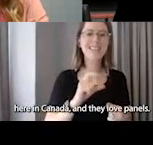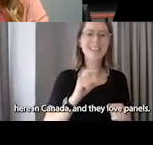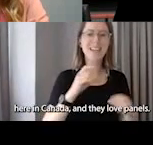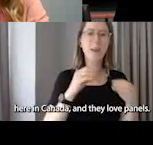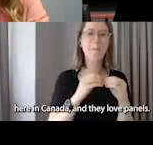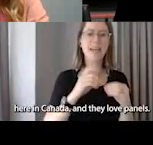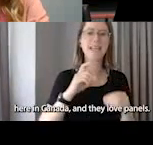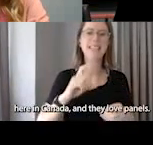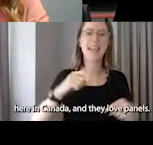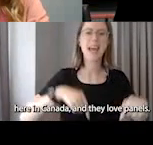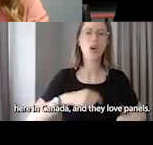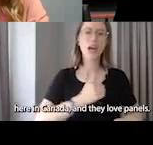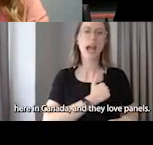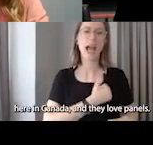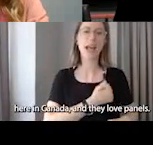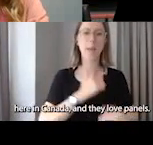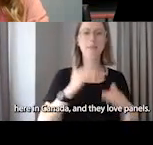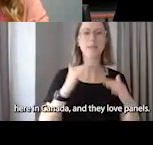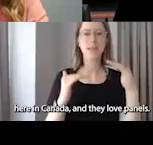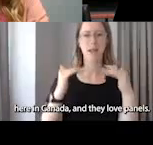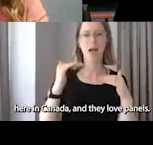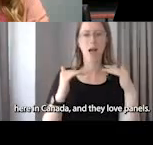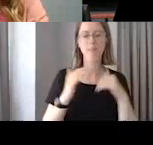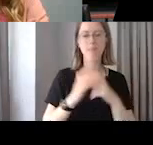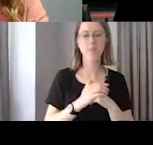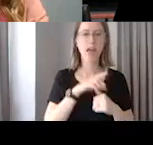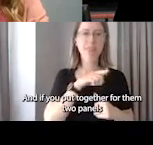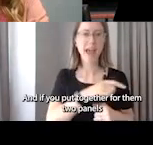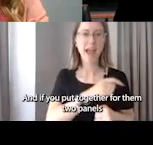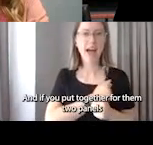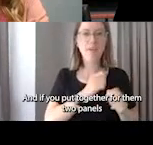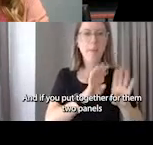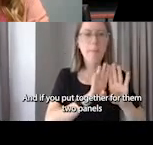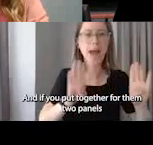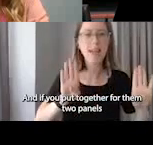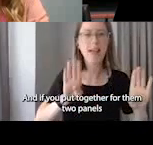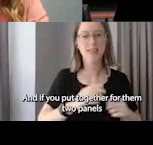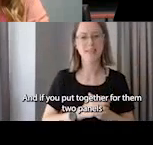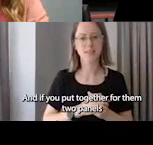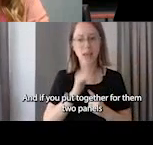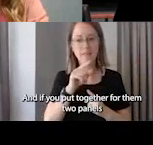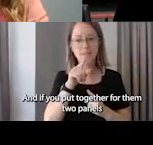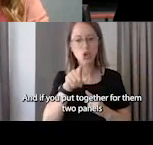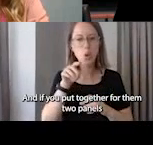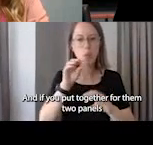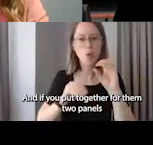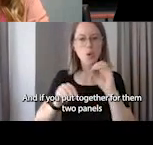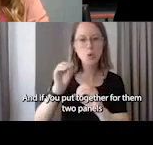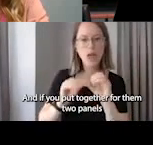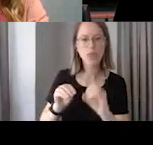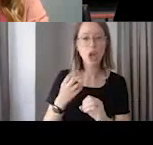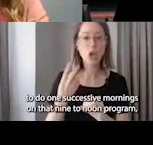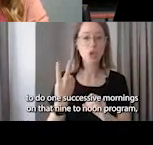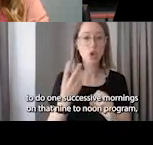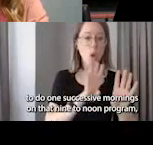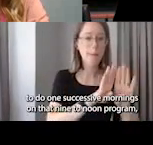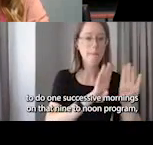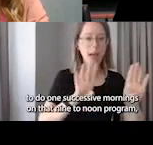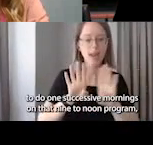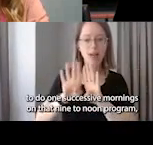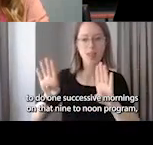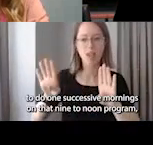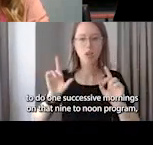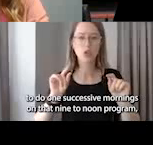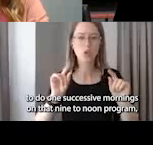here in Canada, and they love panels. And if you put together for them 2 panels to do